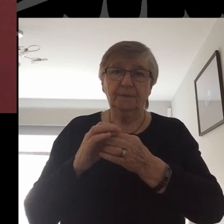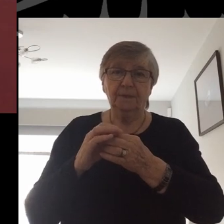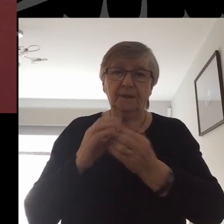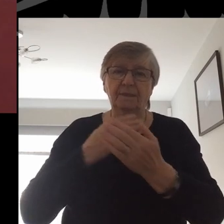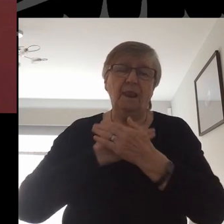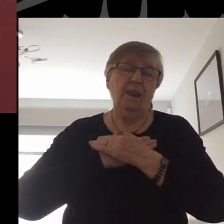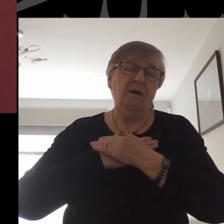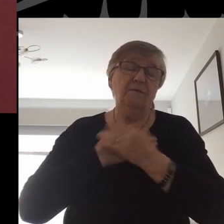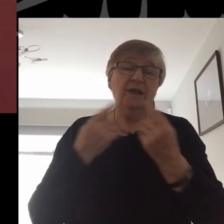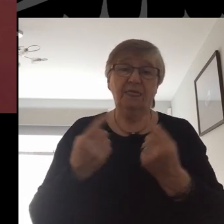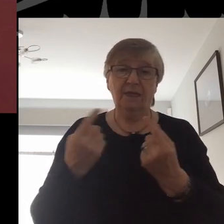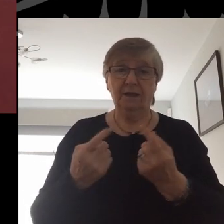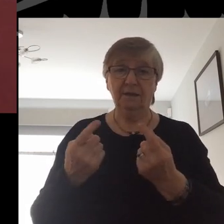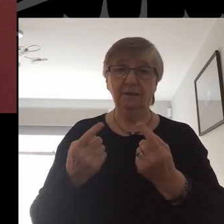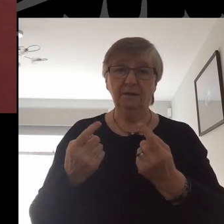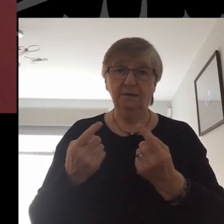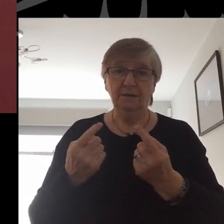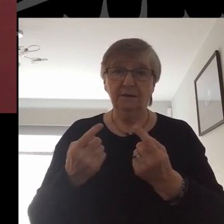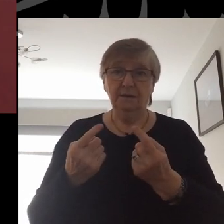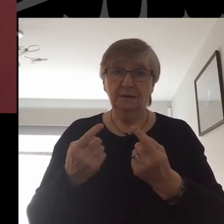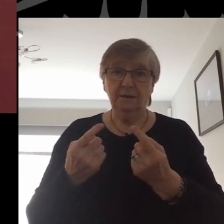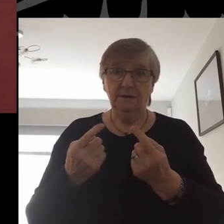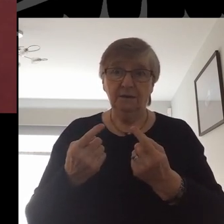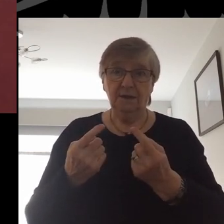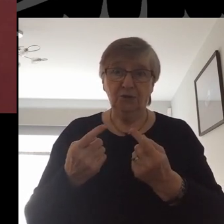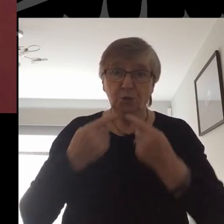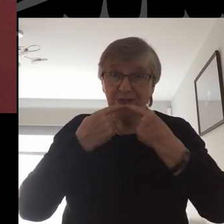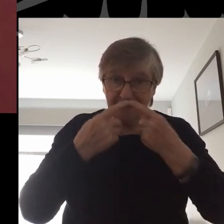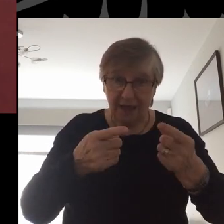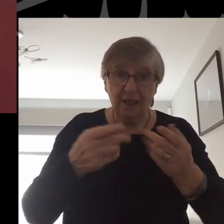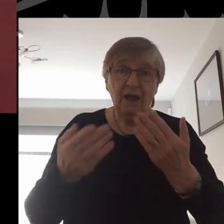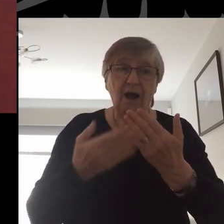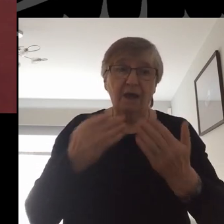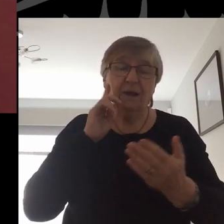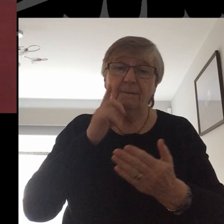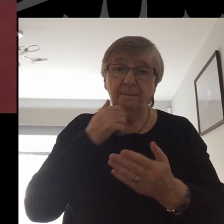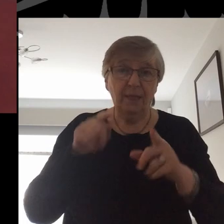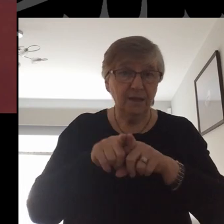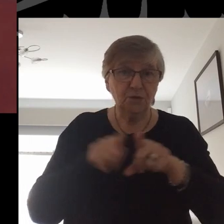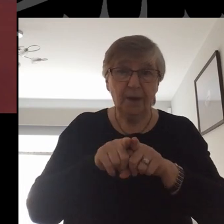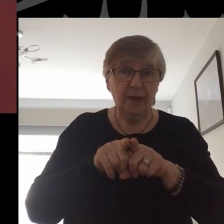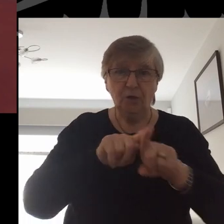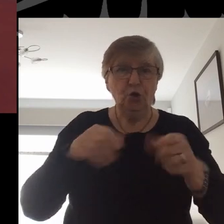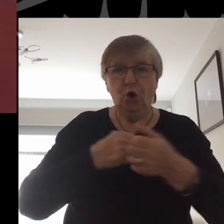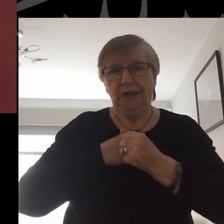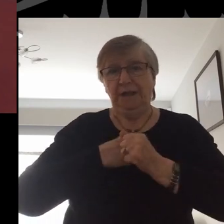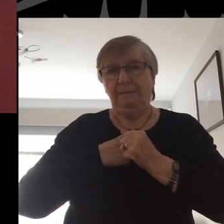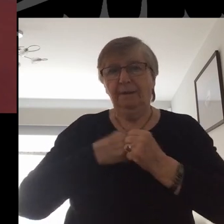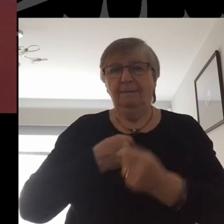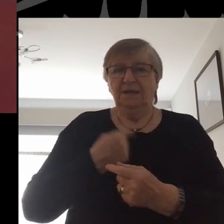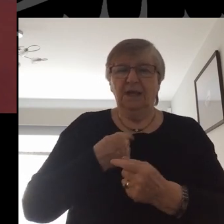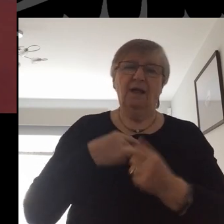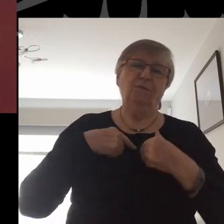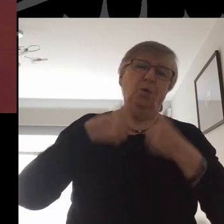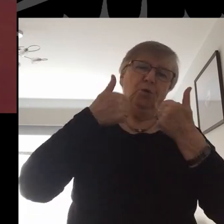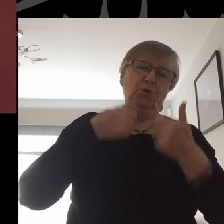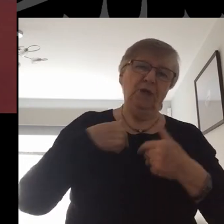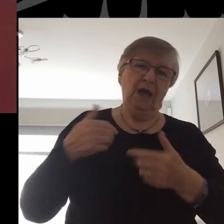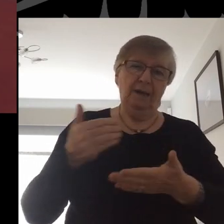And the loving thing is to get that good news out. The loving thing is to share.